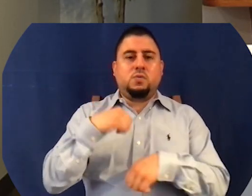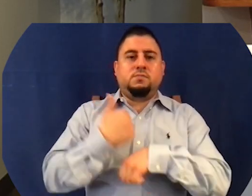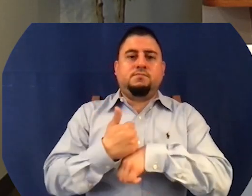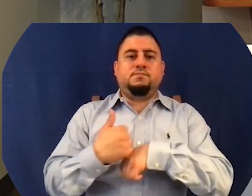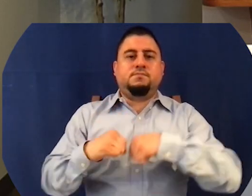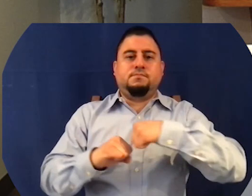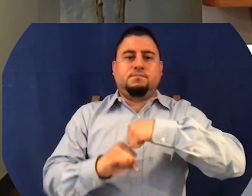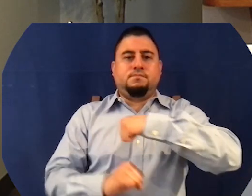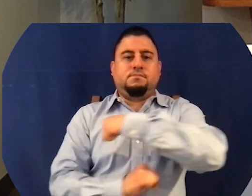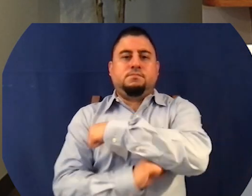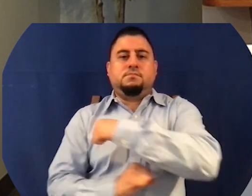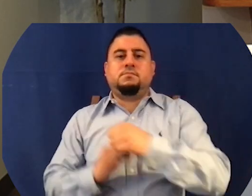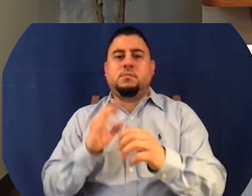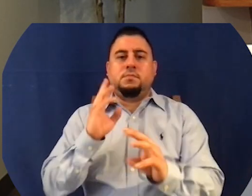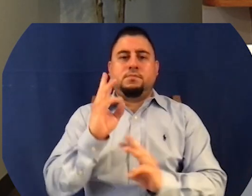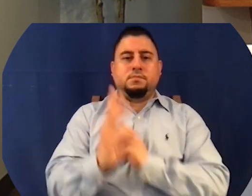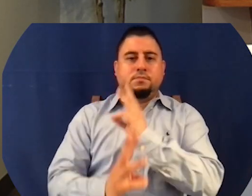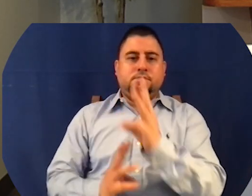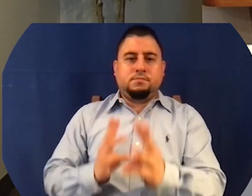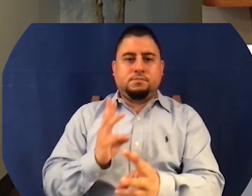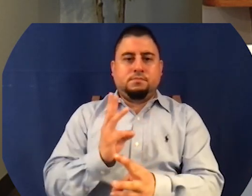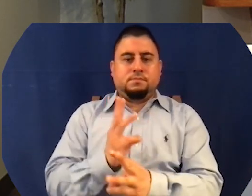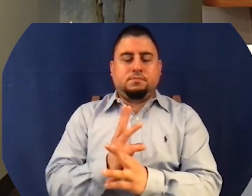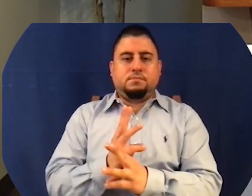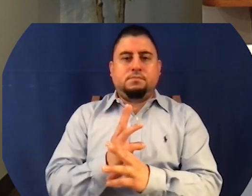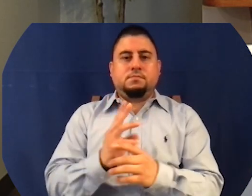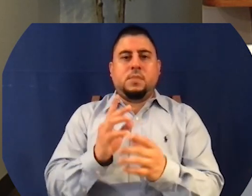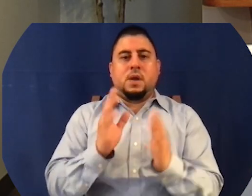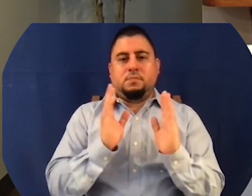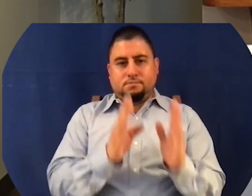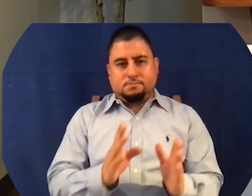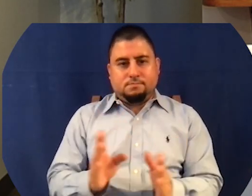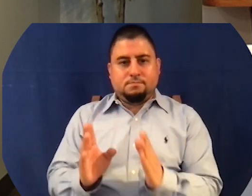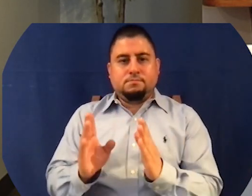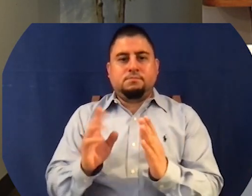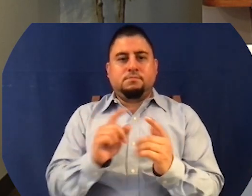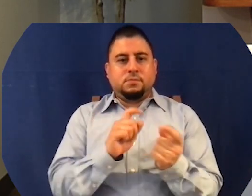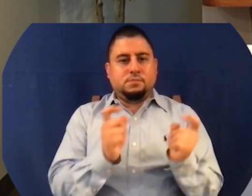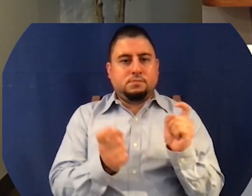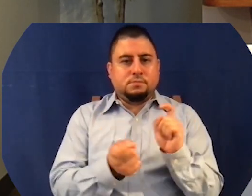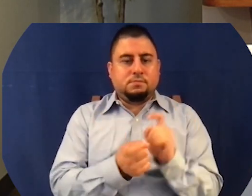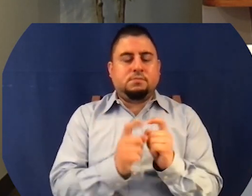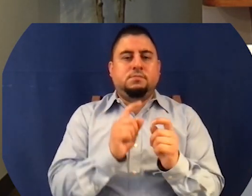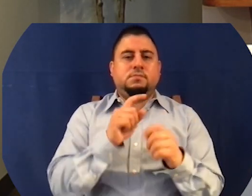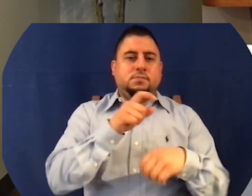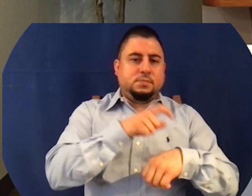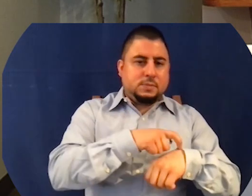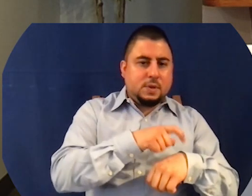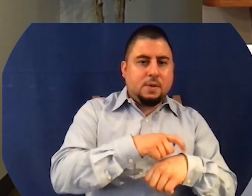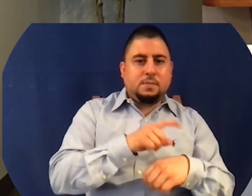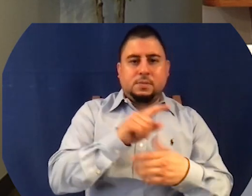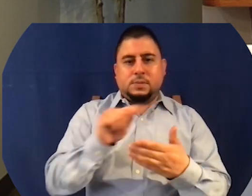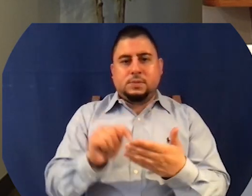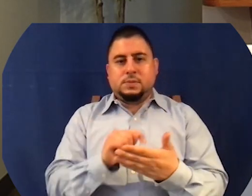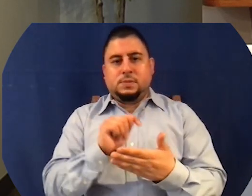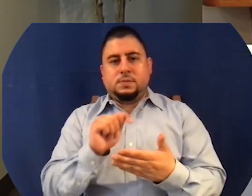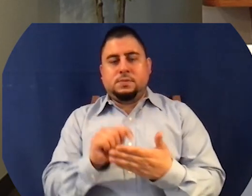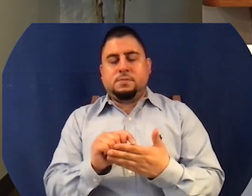the foundations of the world and have arranged the changing of times and